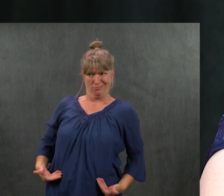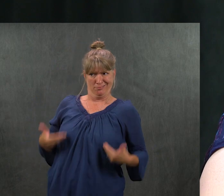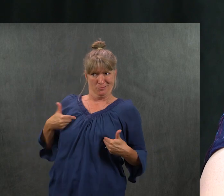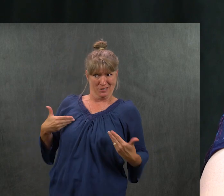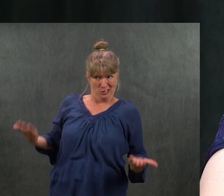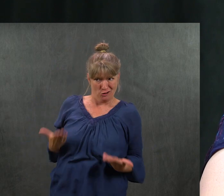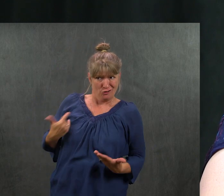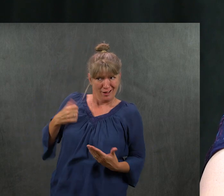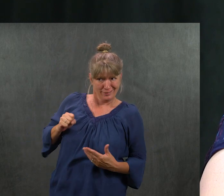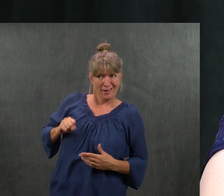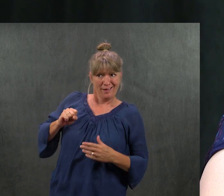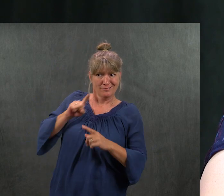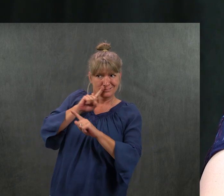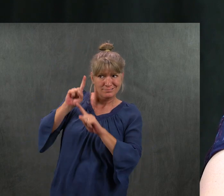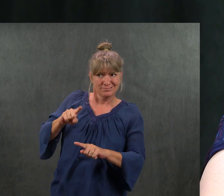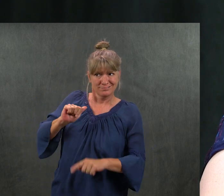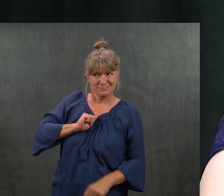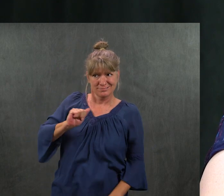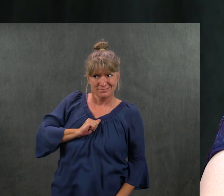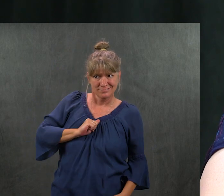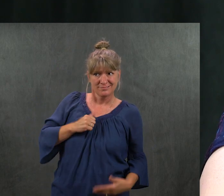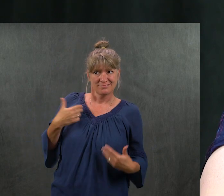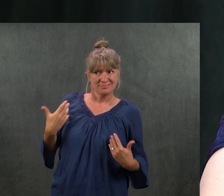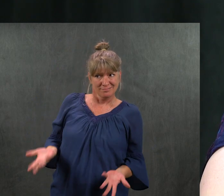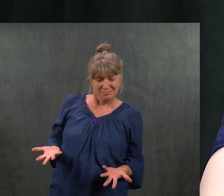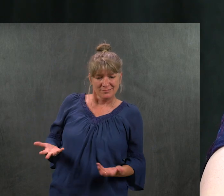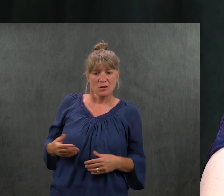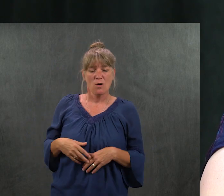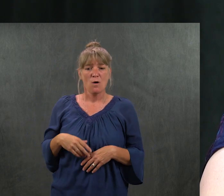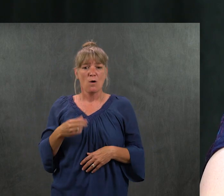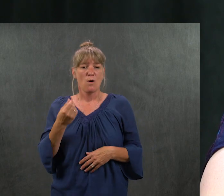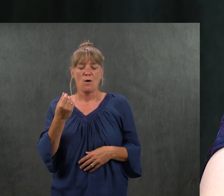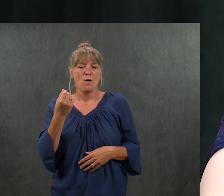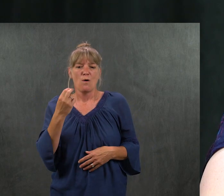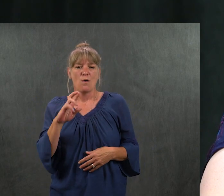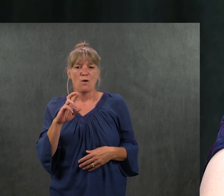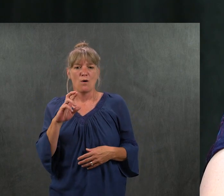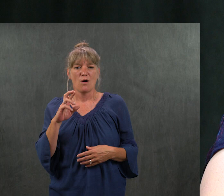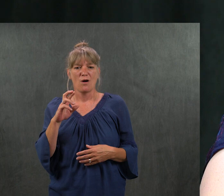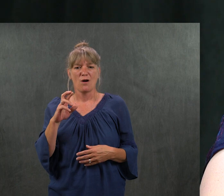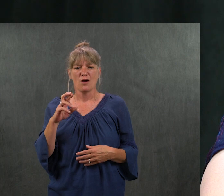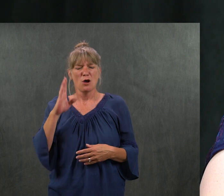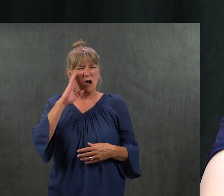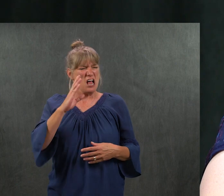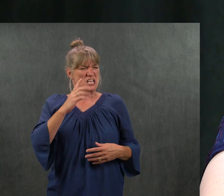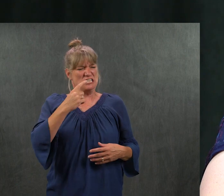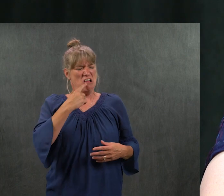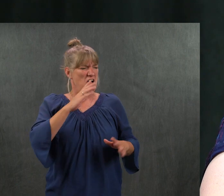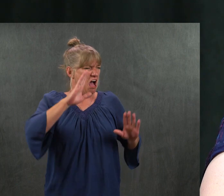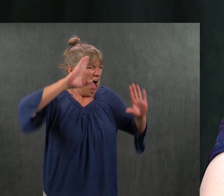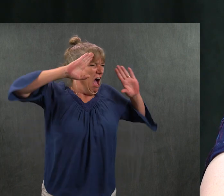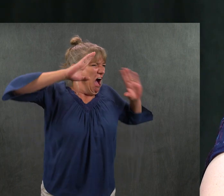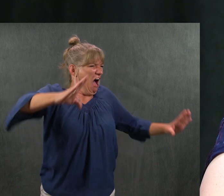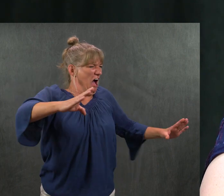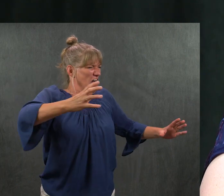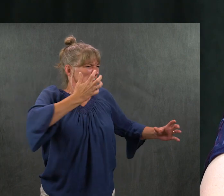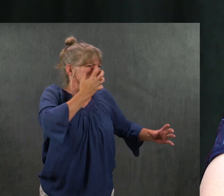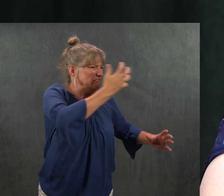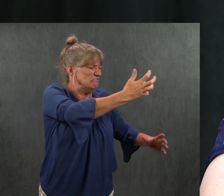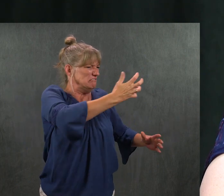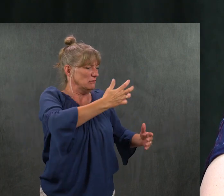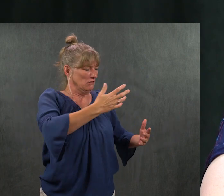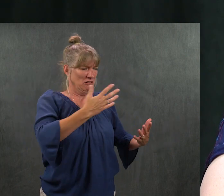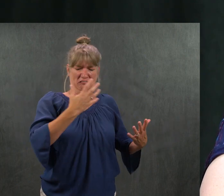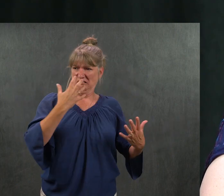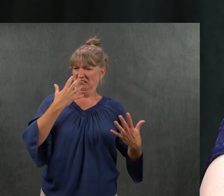here. I can answer my own questions. Or they'll talk to me, well, hi, how are you? And they're